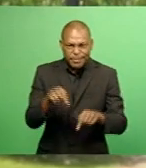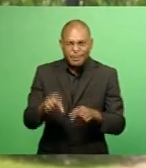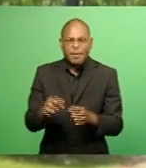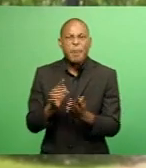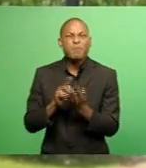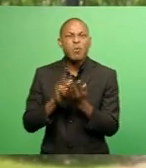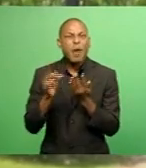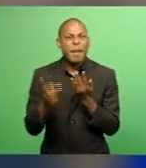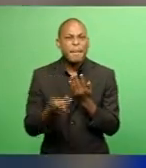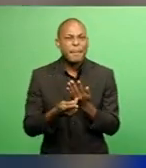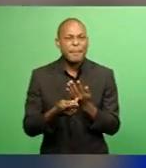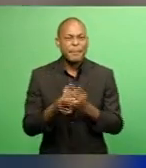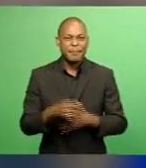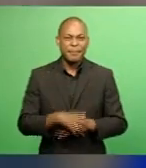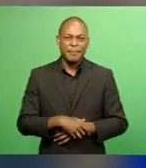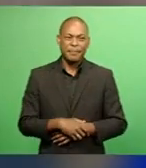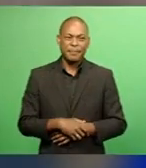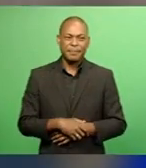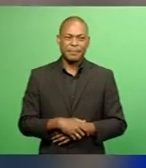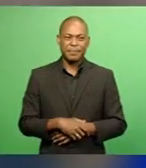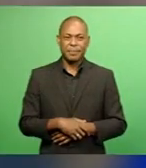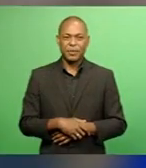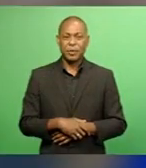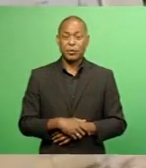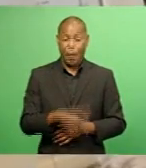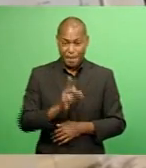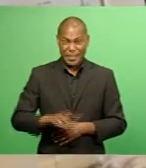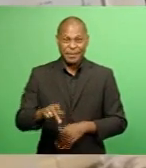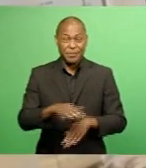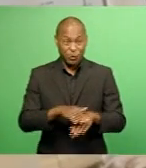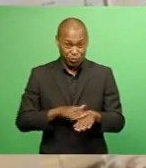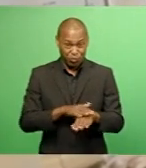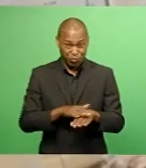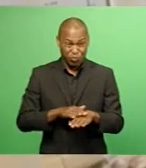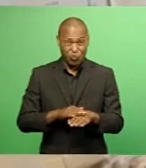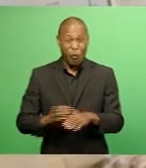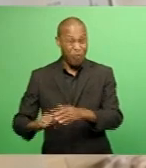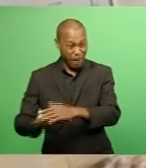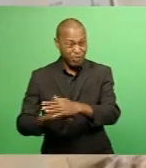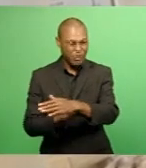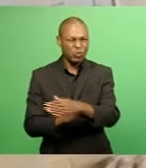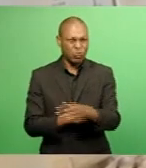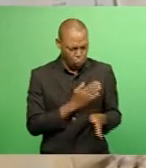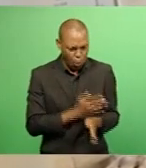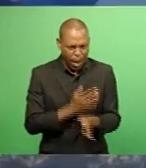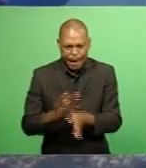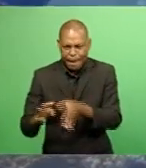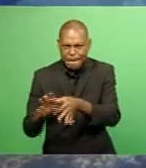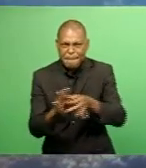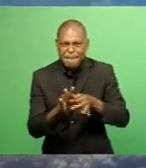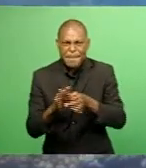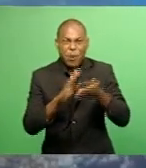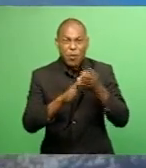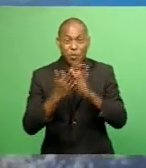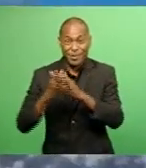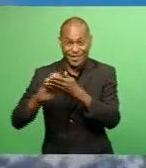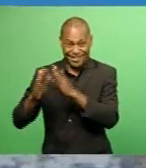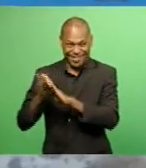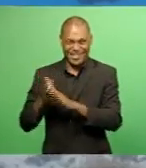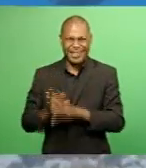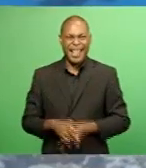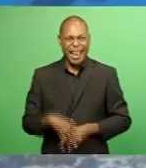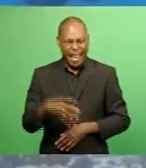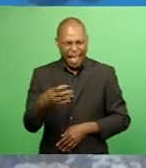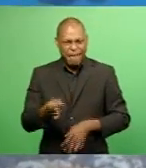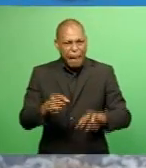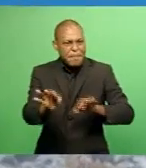of the communities in Benga. Pacific Blue Foundation is working directly with local communities to develop and implement